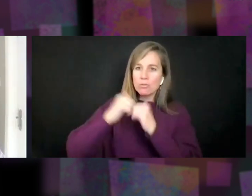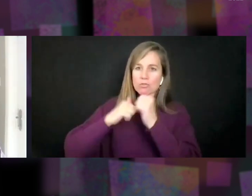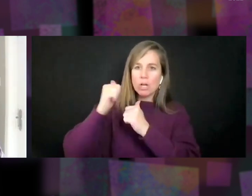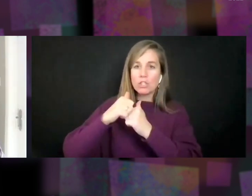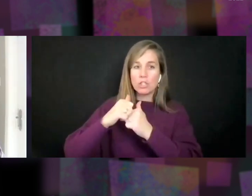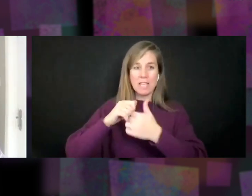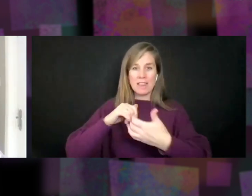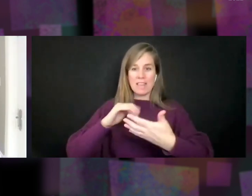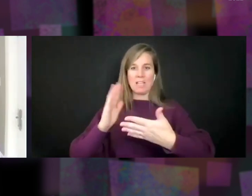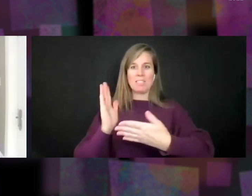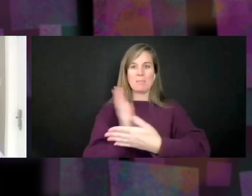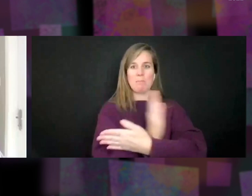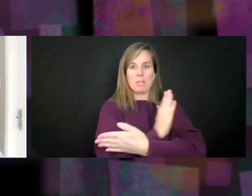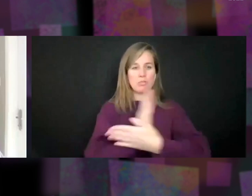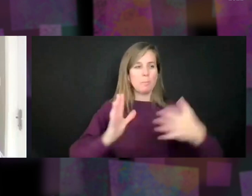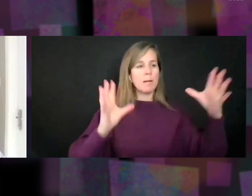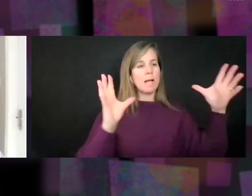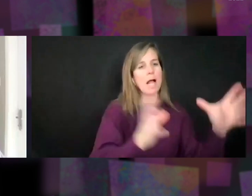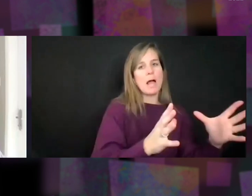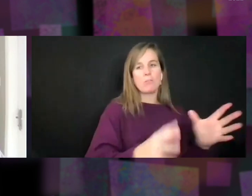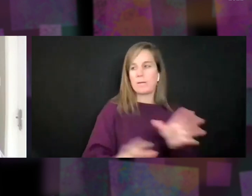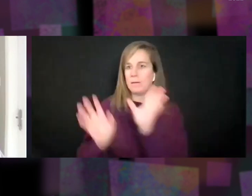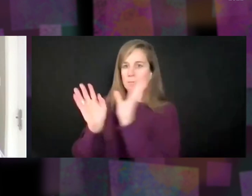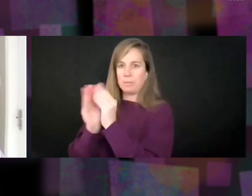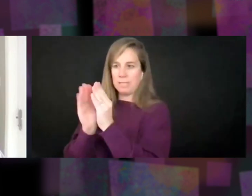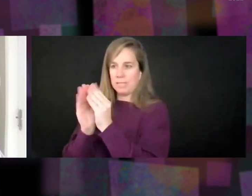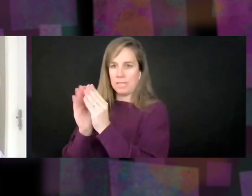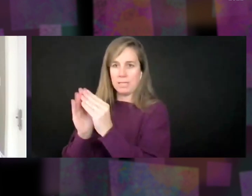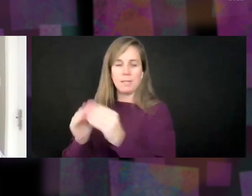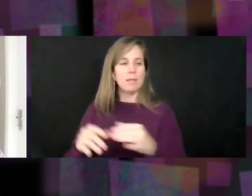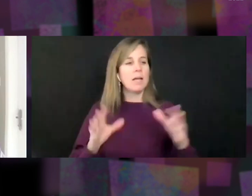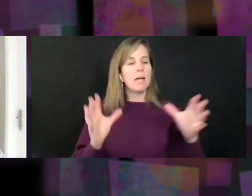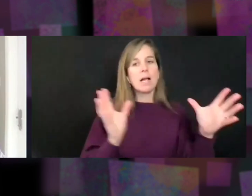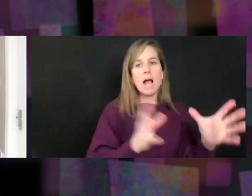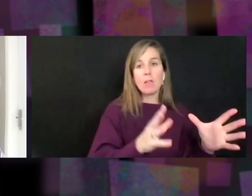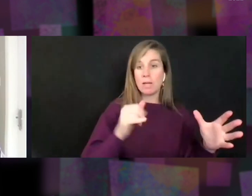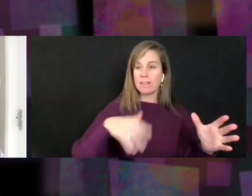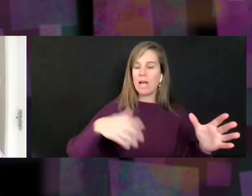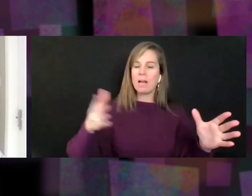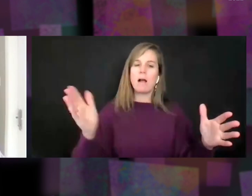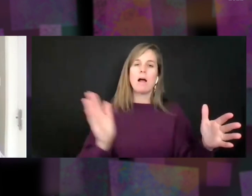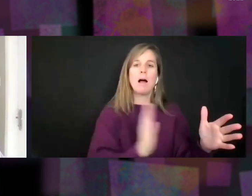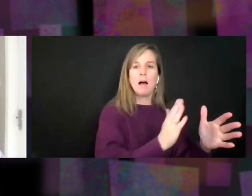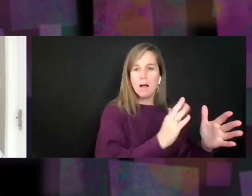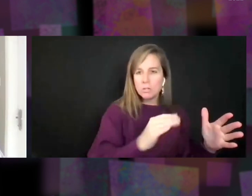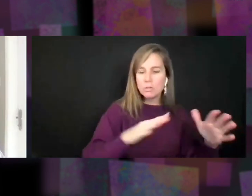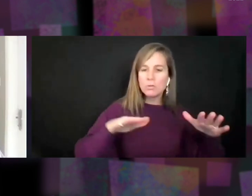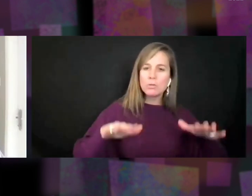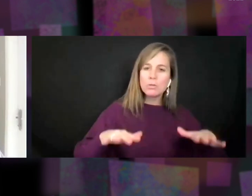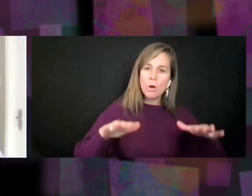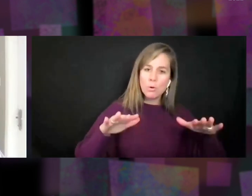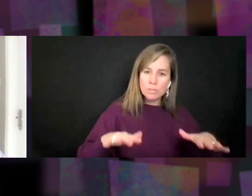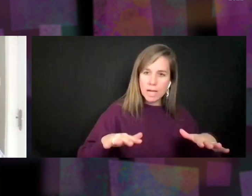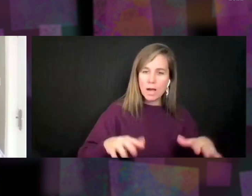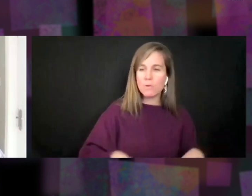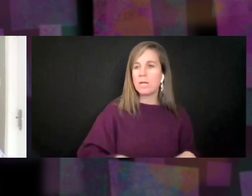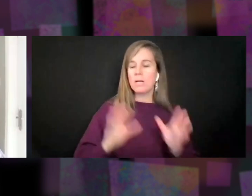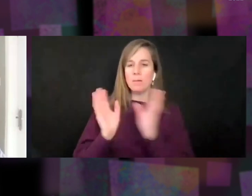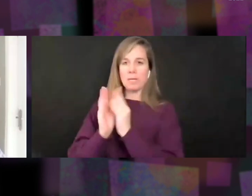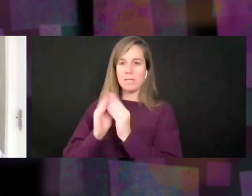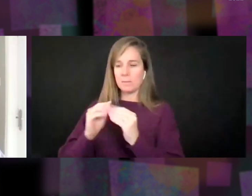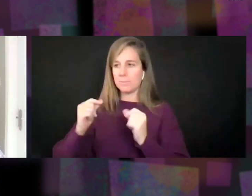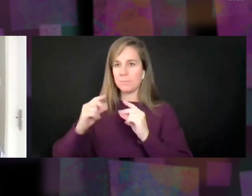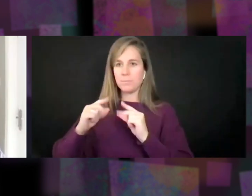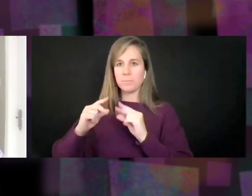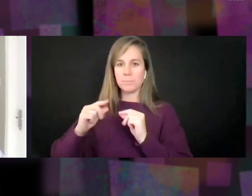is an invitation to slow down, to get to know people. From the largest scale spectacle performance to the